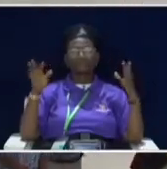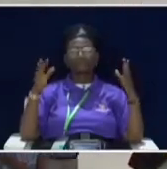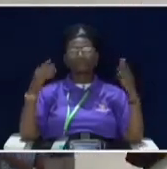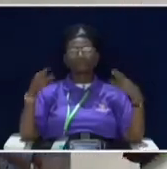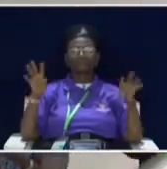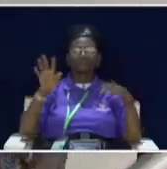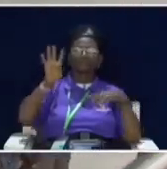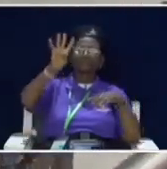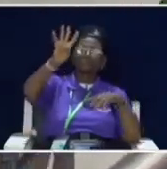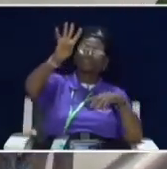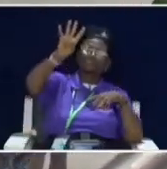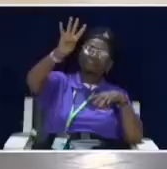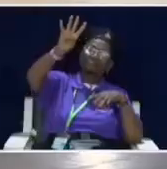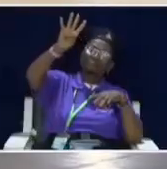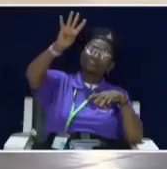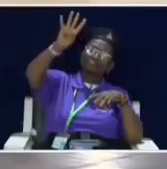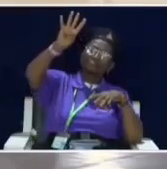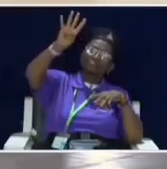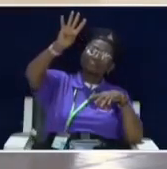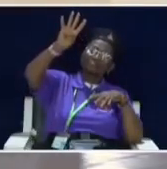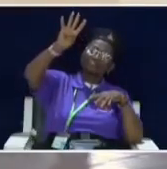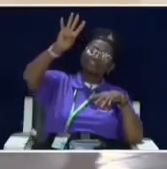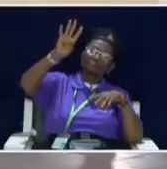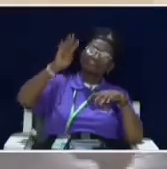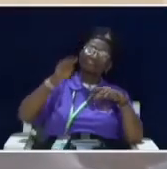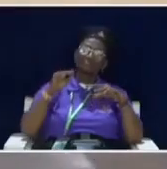Four. Eri.